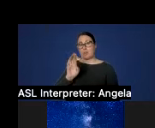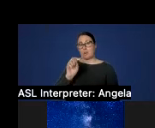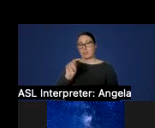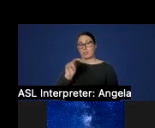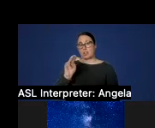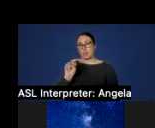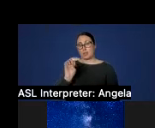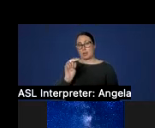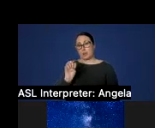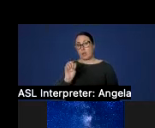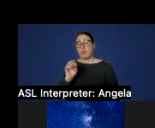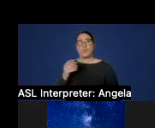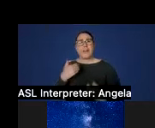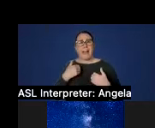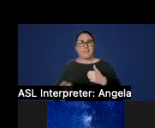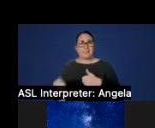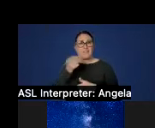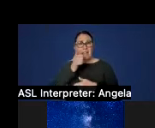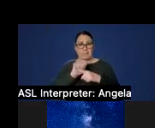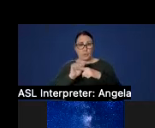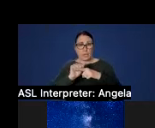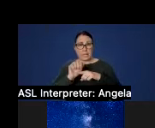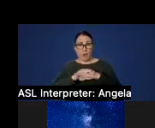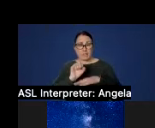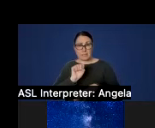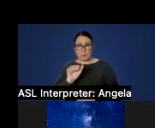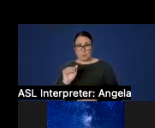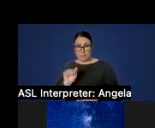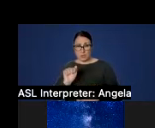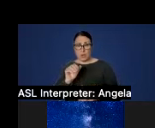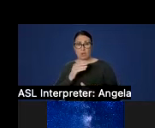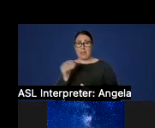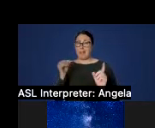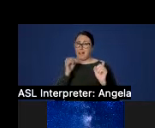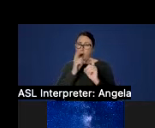on sexual assault. And then of course that complex maze. And so